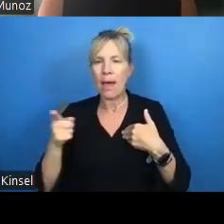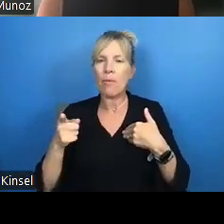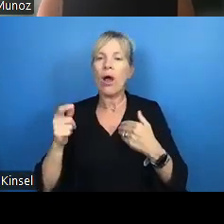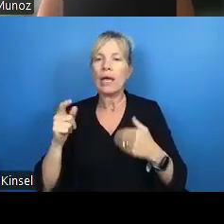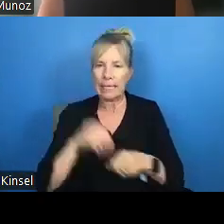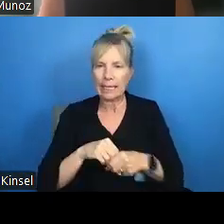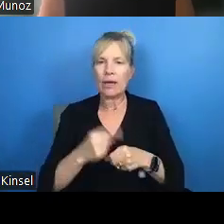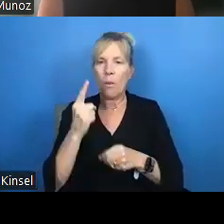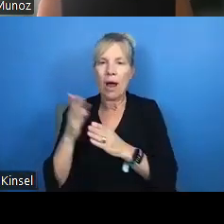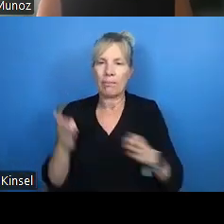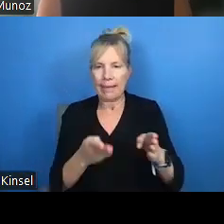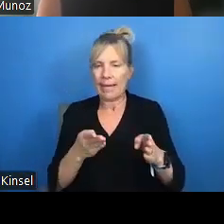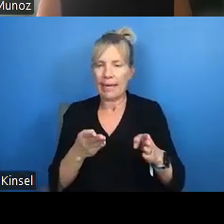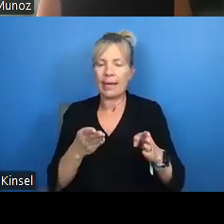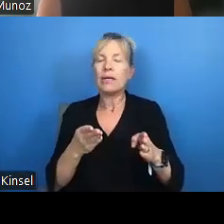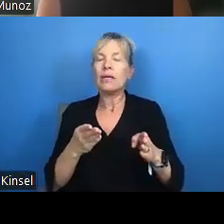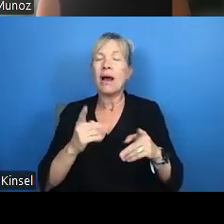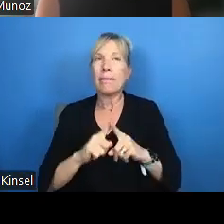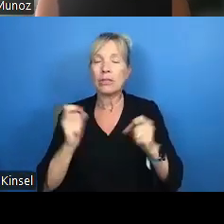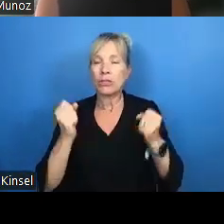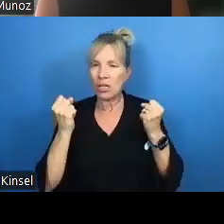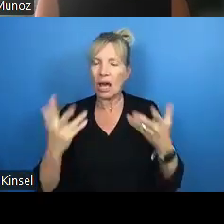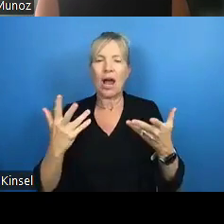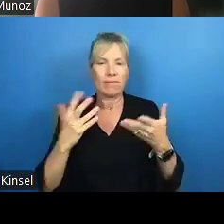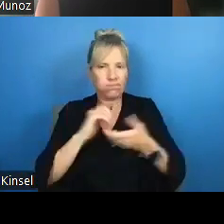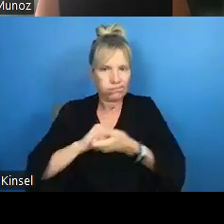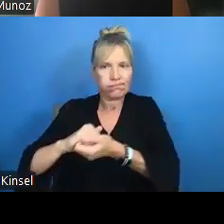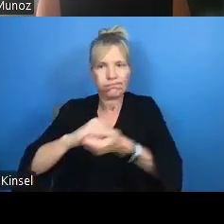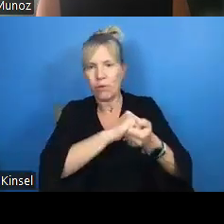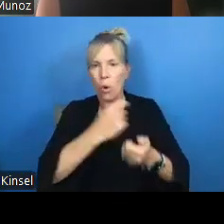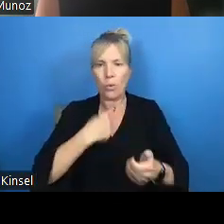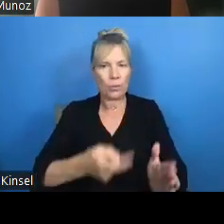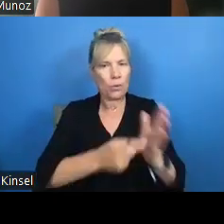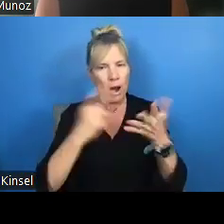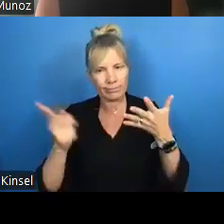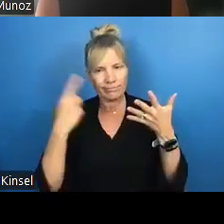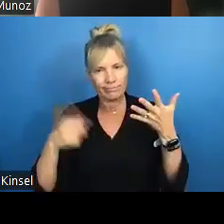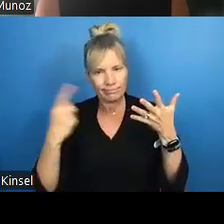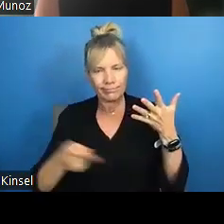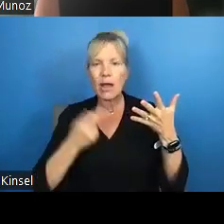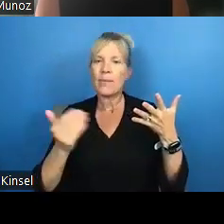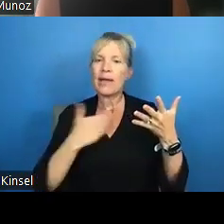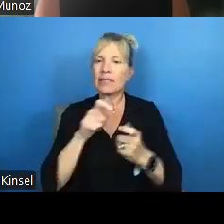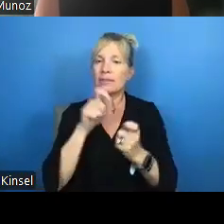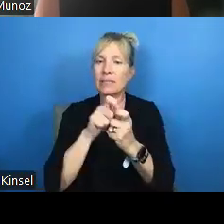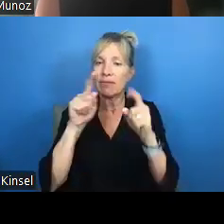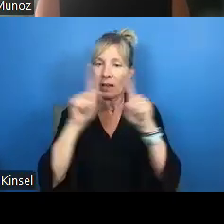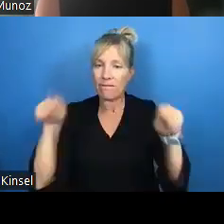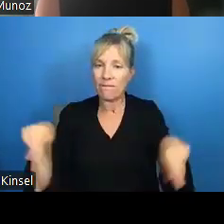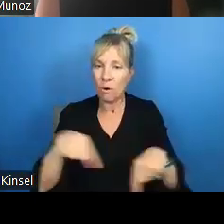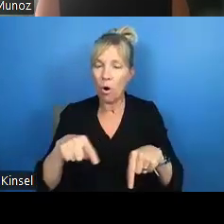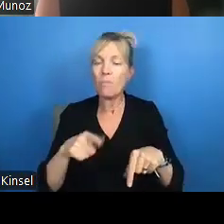plan. But there is a lot of collaboration that we require. We have a specific form when